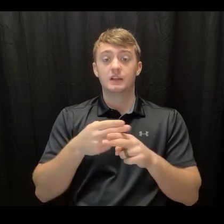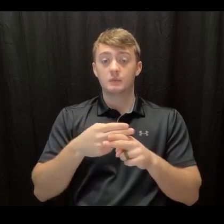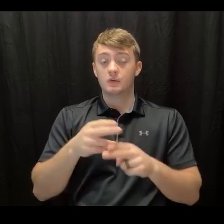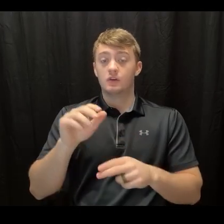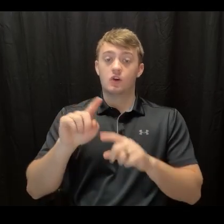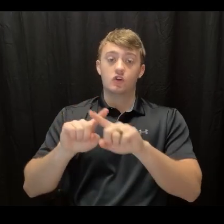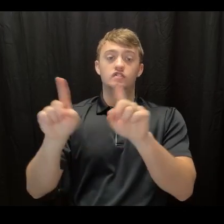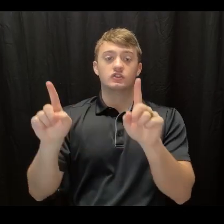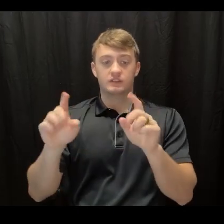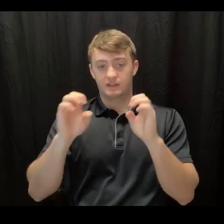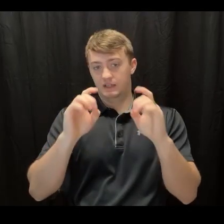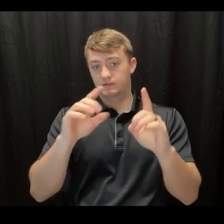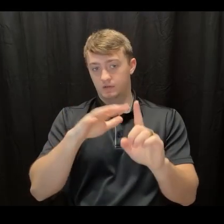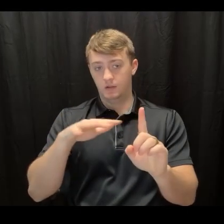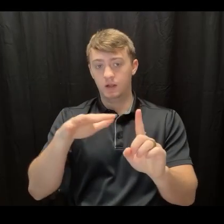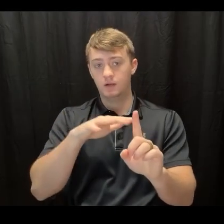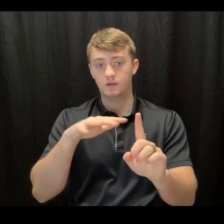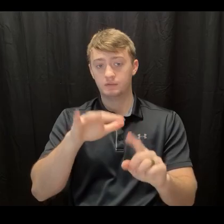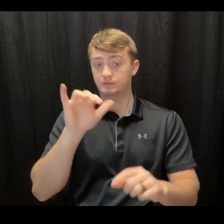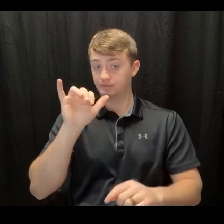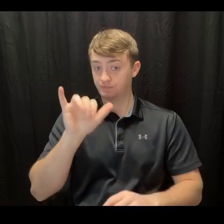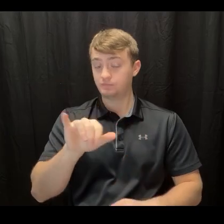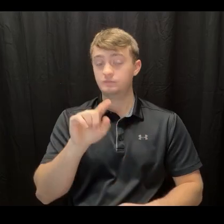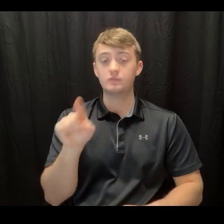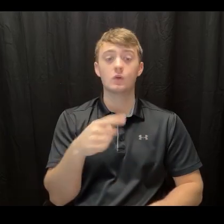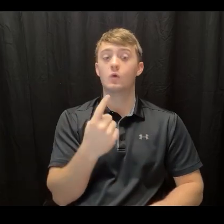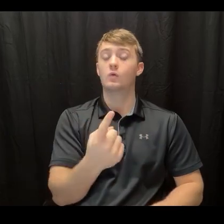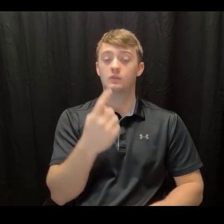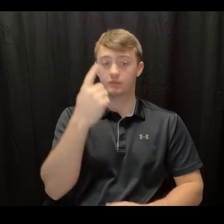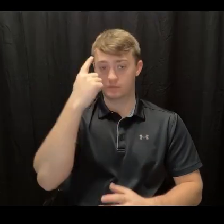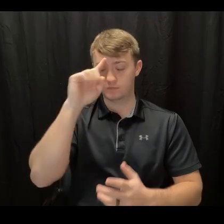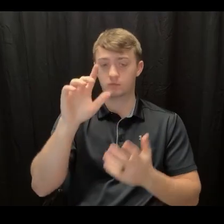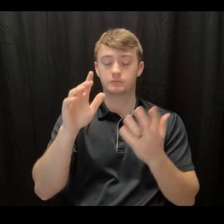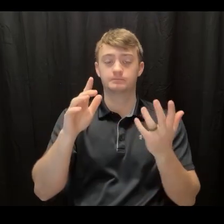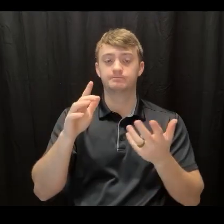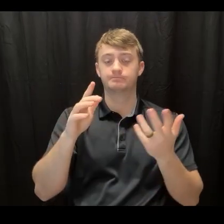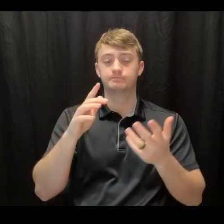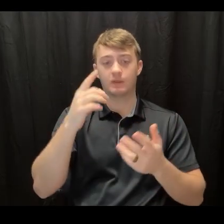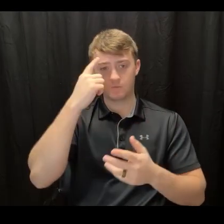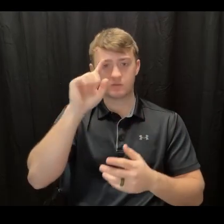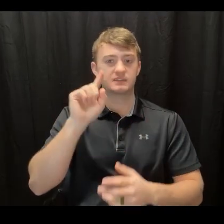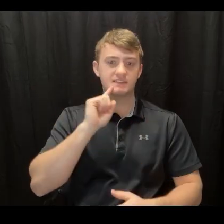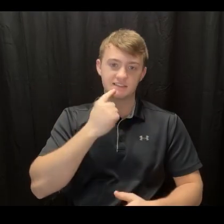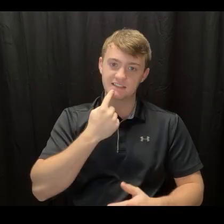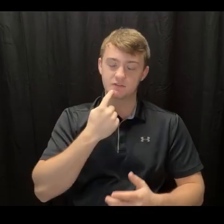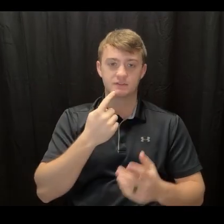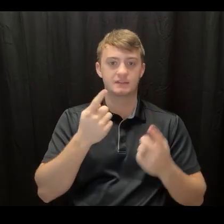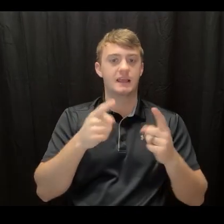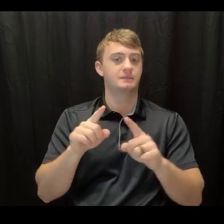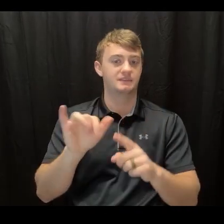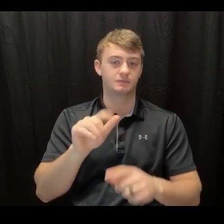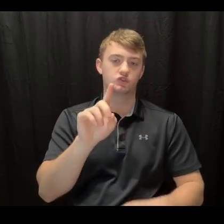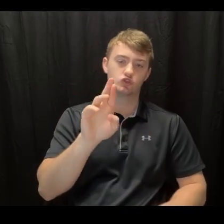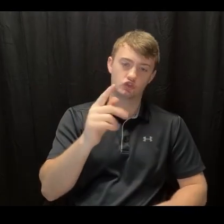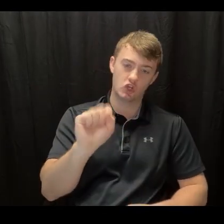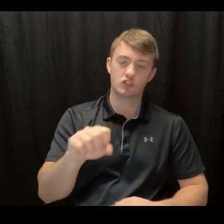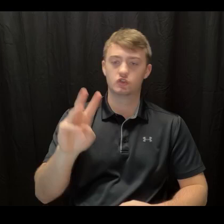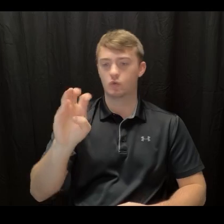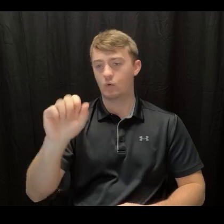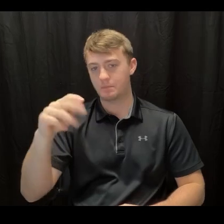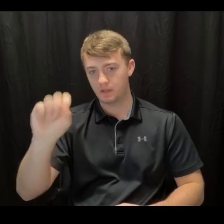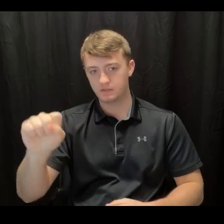Interim alternative educational setting. This is only for serious events such as